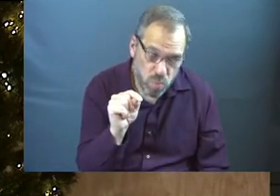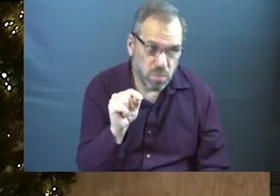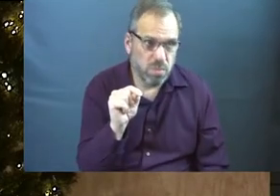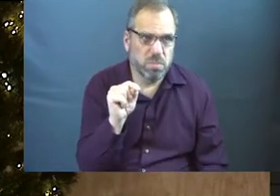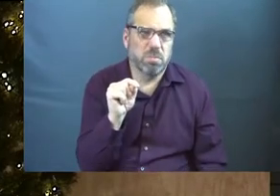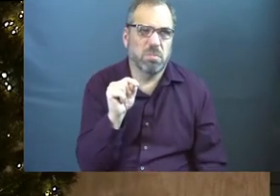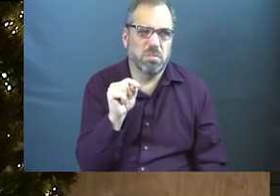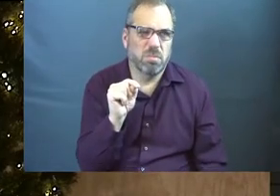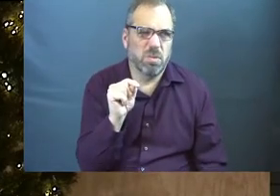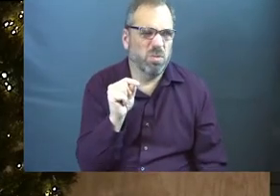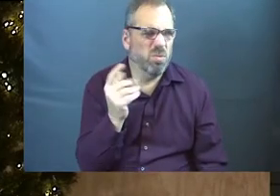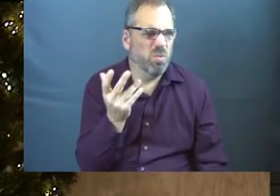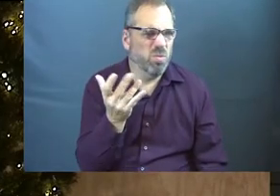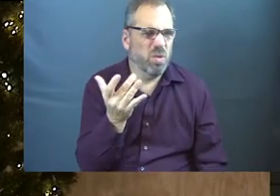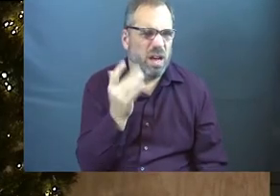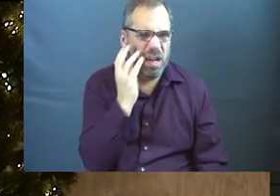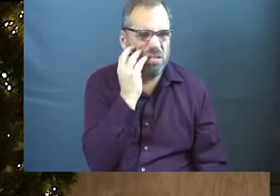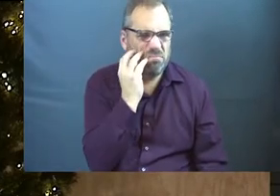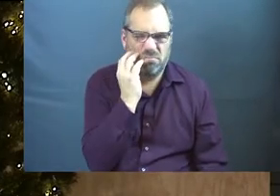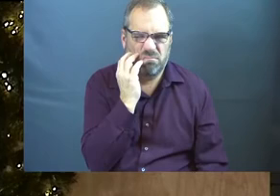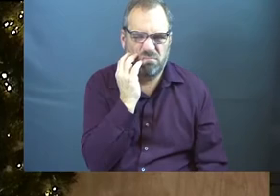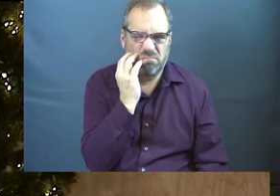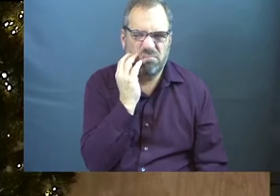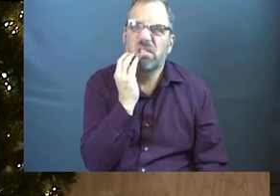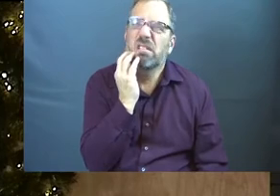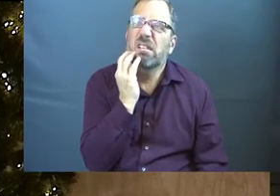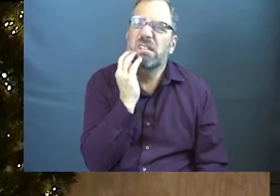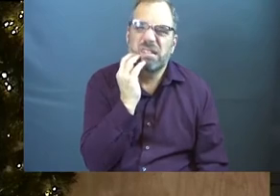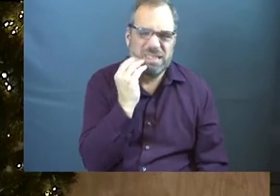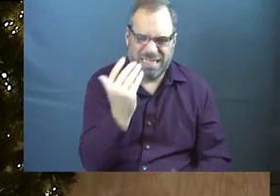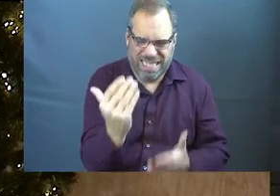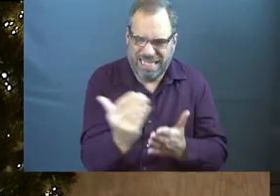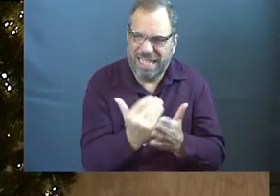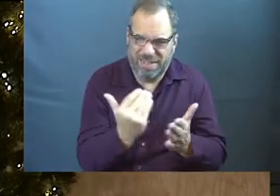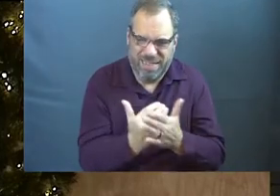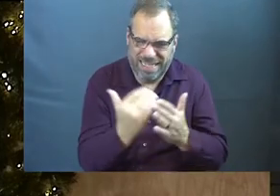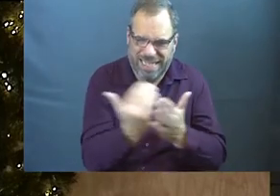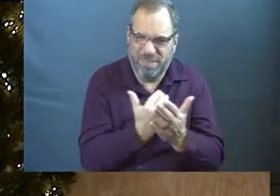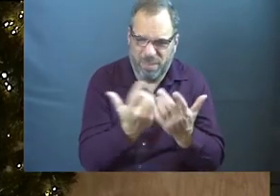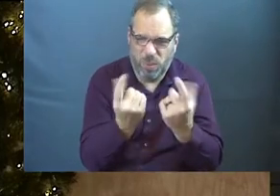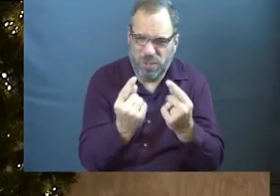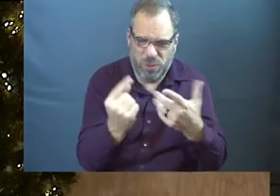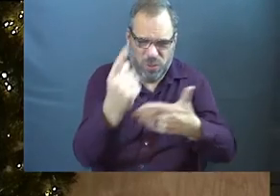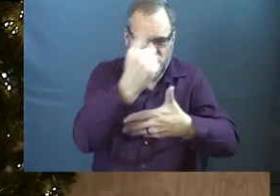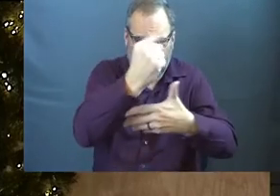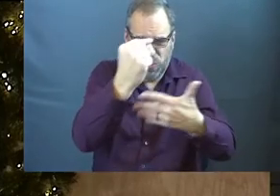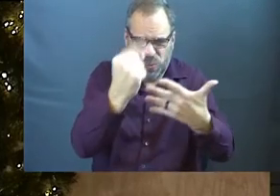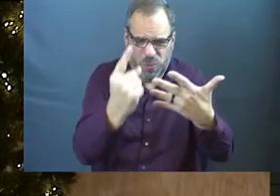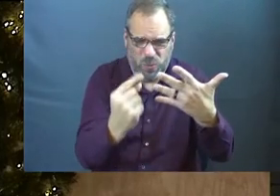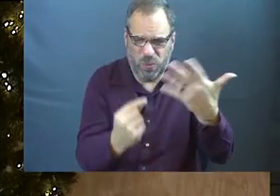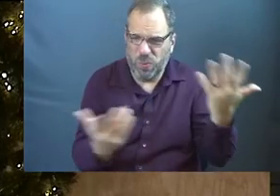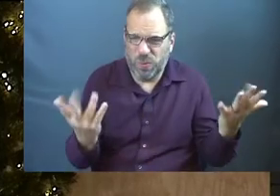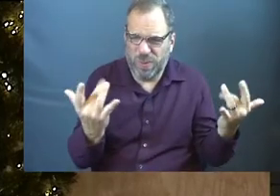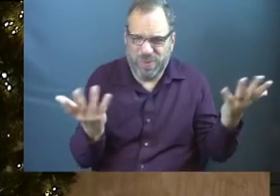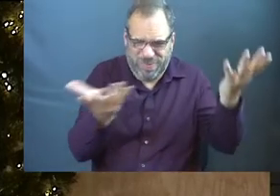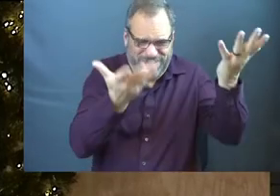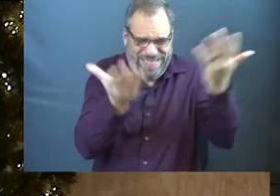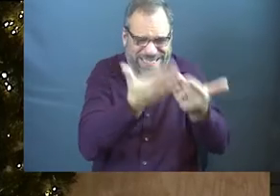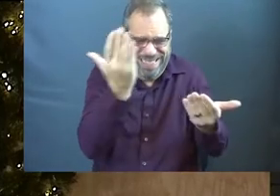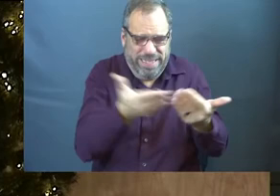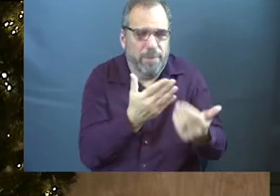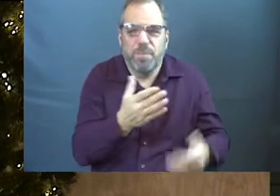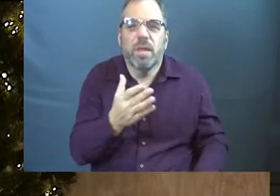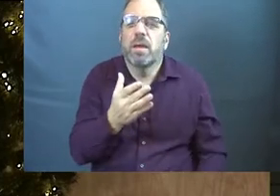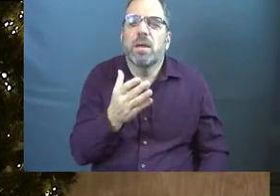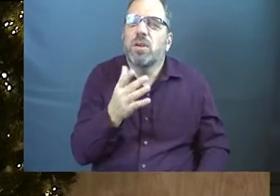Why would you do that? Why wouldn't you give me a list of steps to take and all these things to do? Why would you do that, Steve?